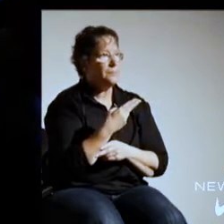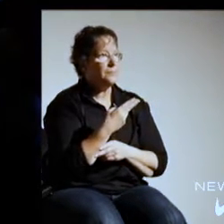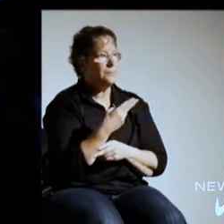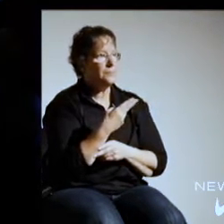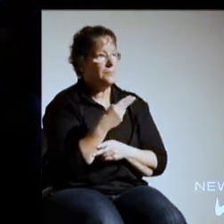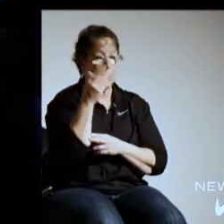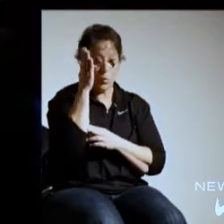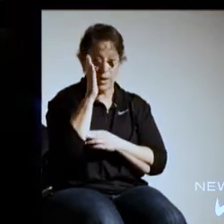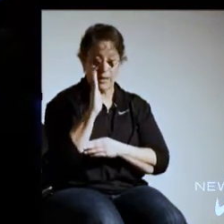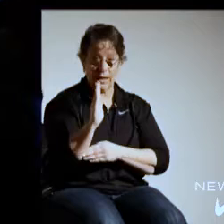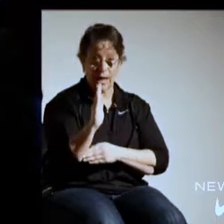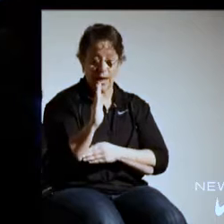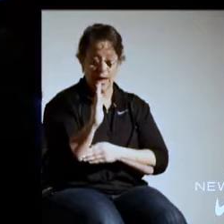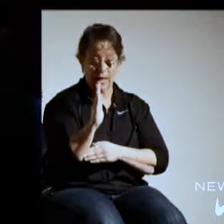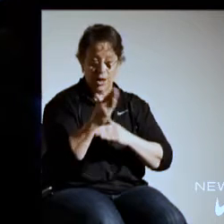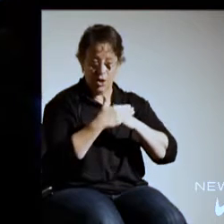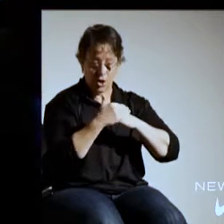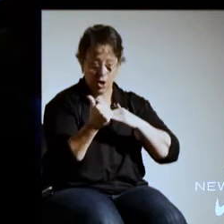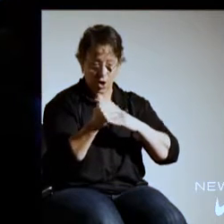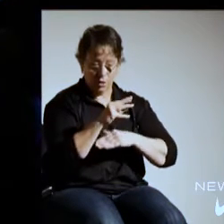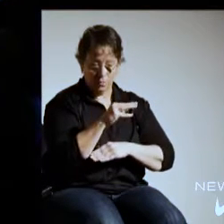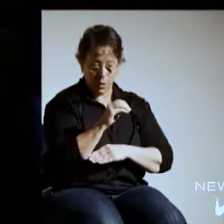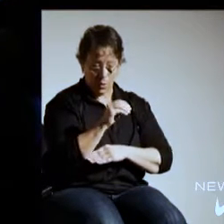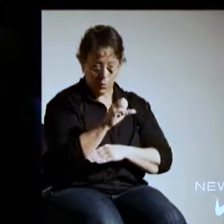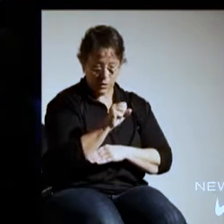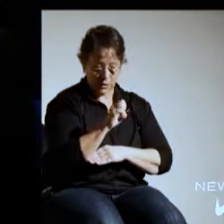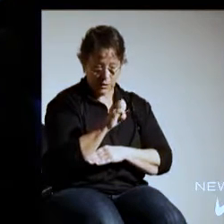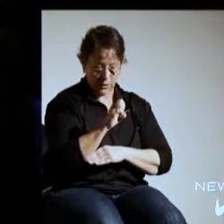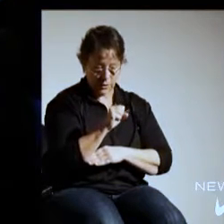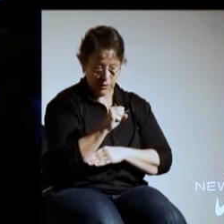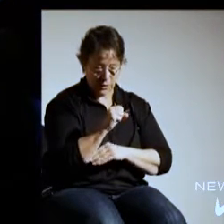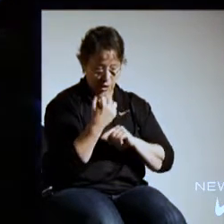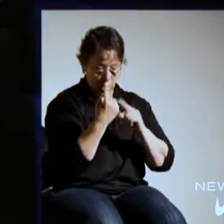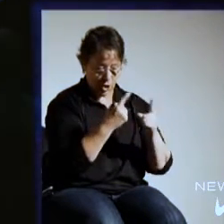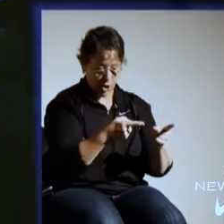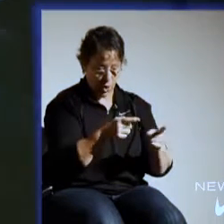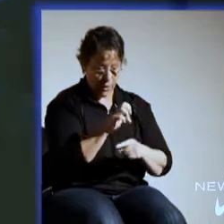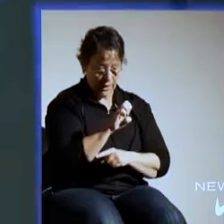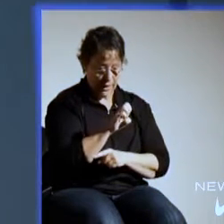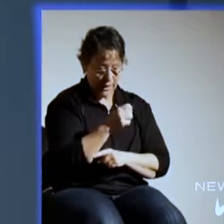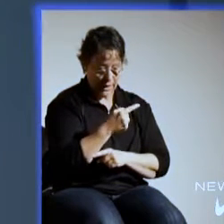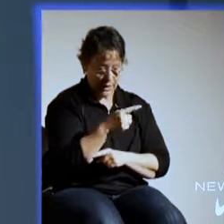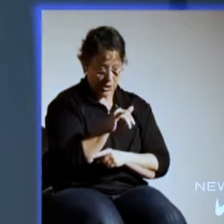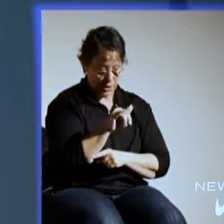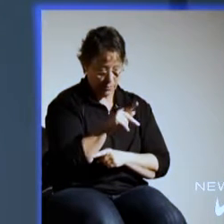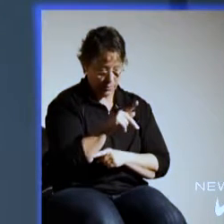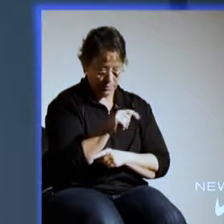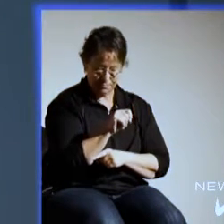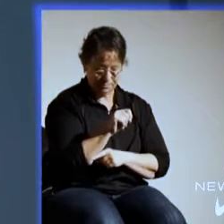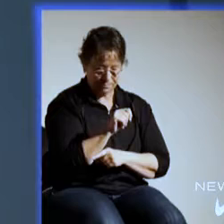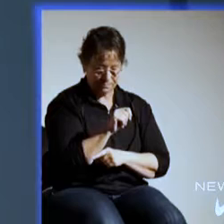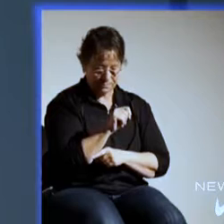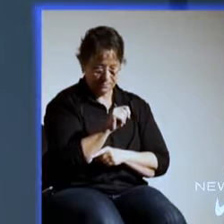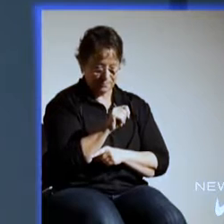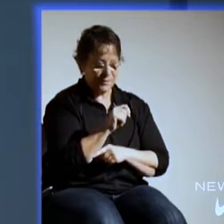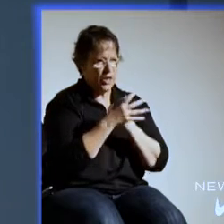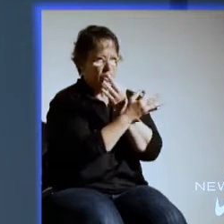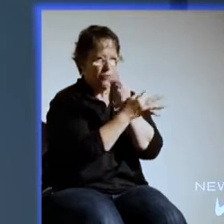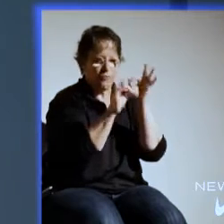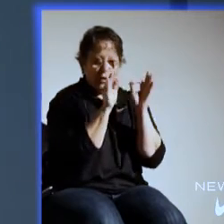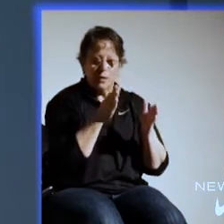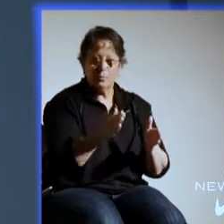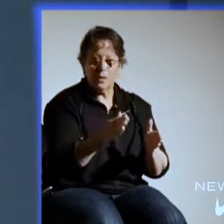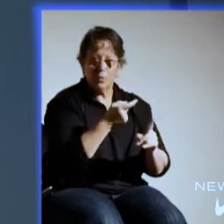When God called him to go to Egypt and save his people, God used him to free the Jews from slavery. You know anybody in